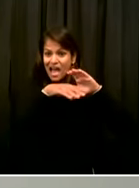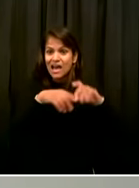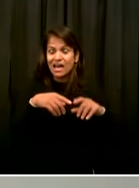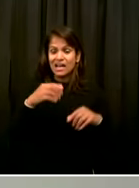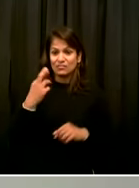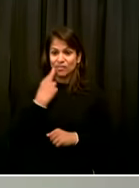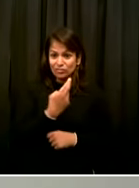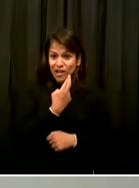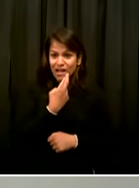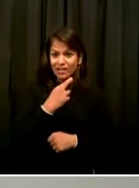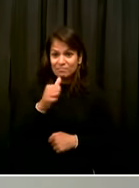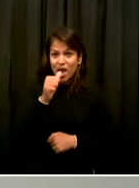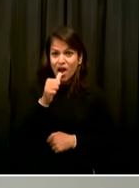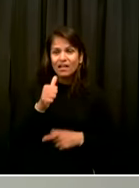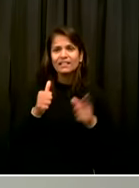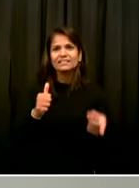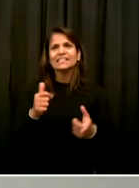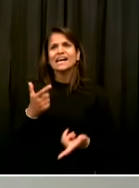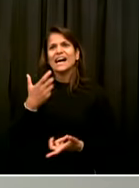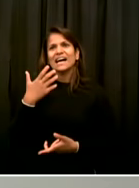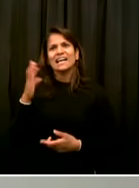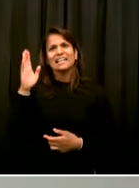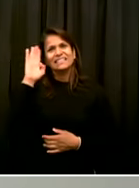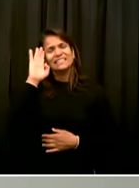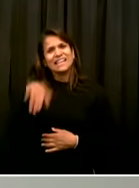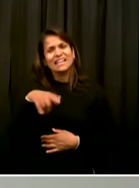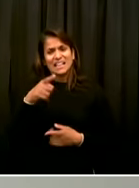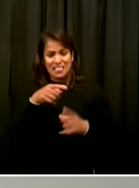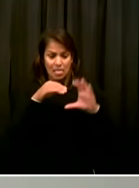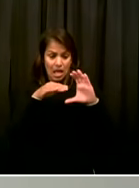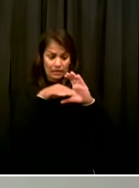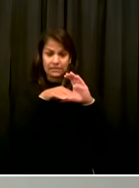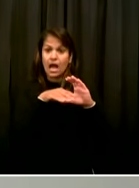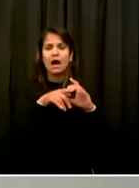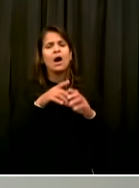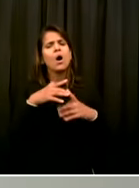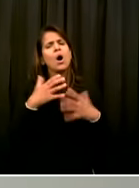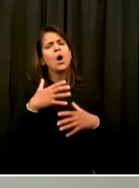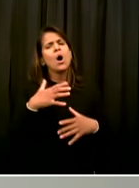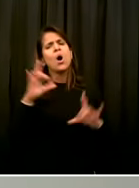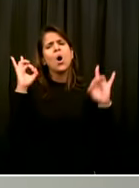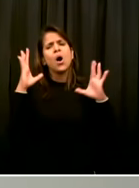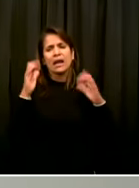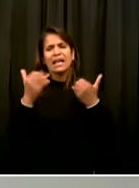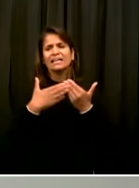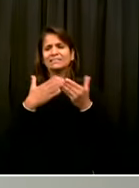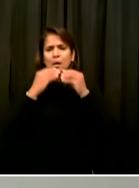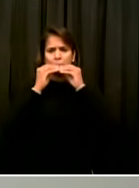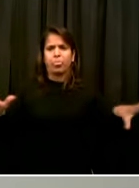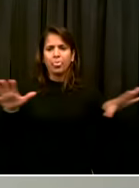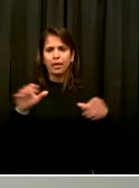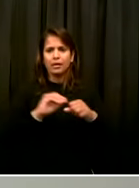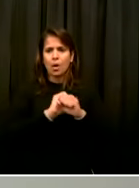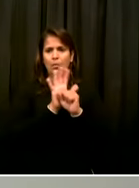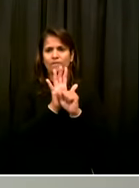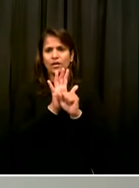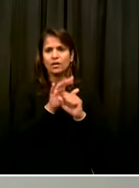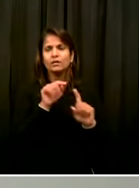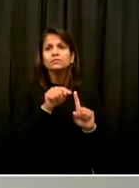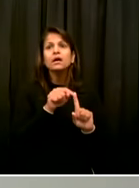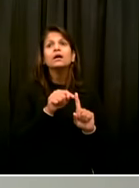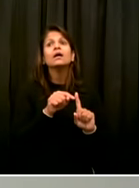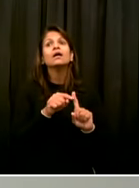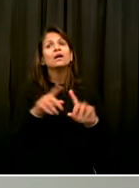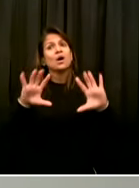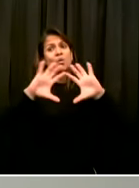We just saw just in the past 24 hours that Hong Kong, for example, is experiencing its third wave. And what was their first step that